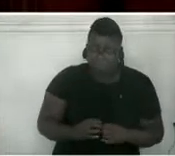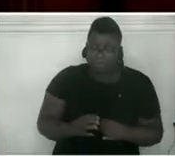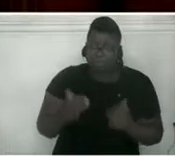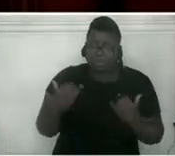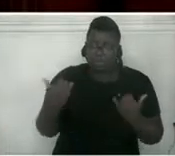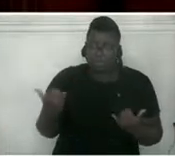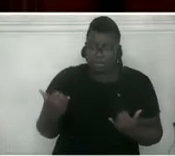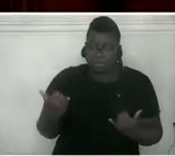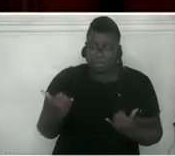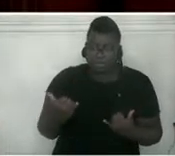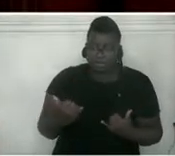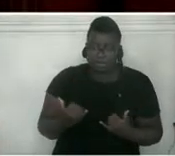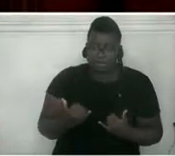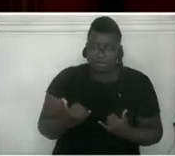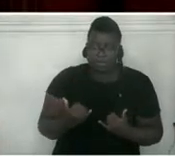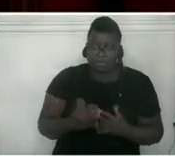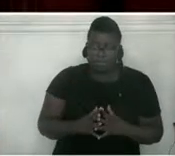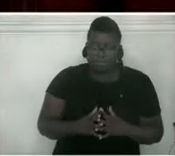one